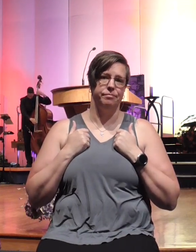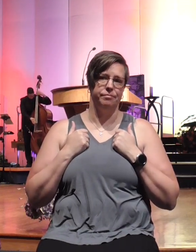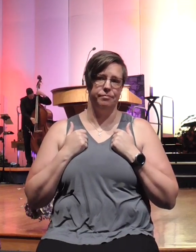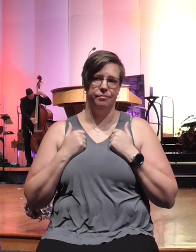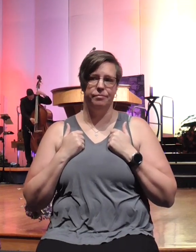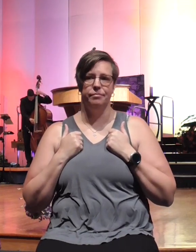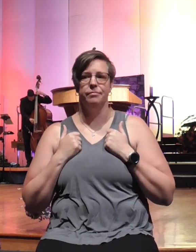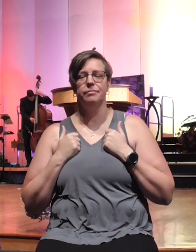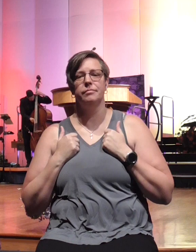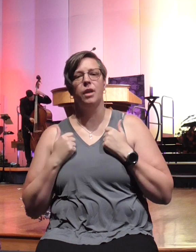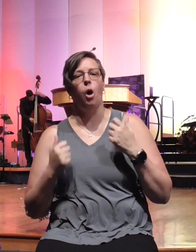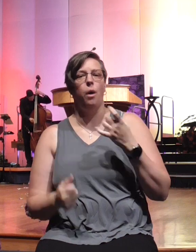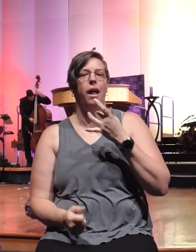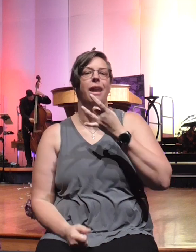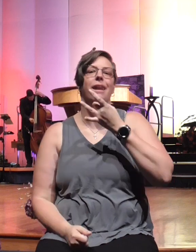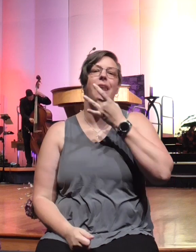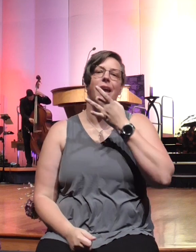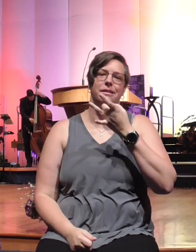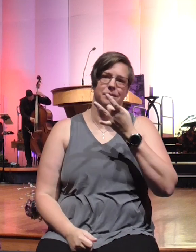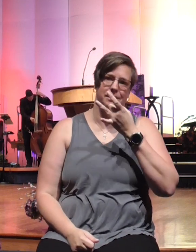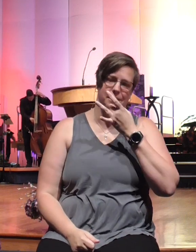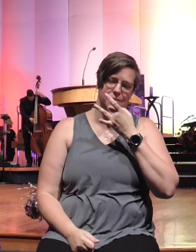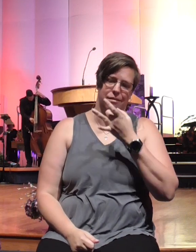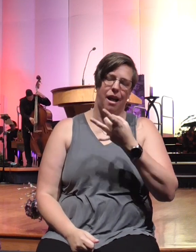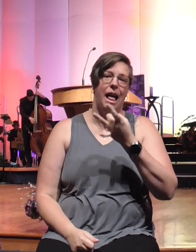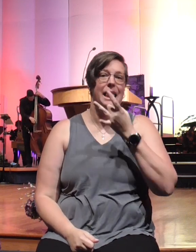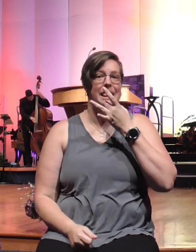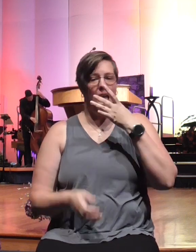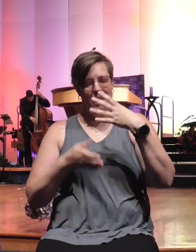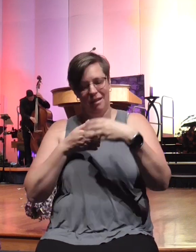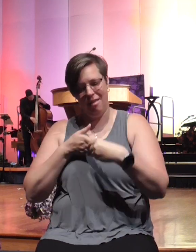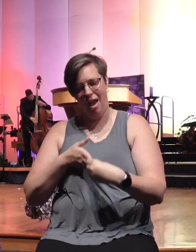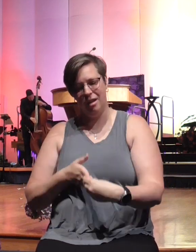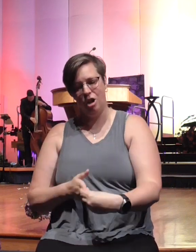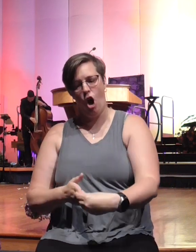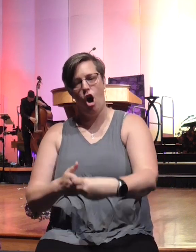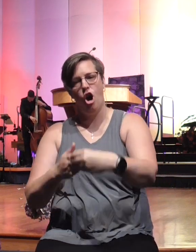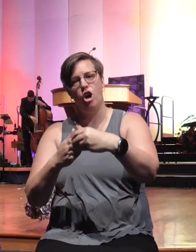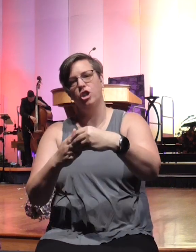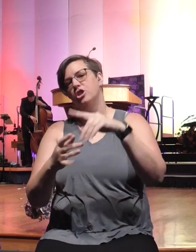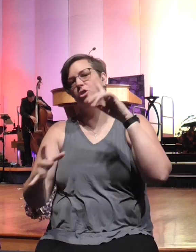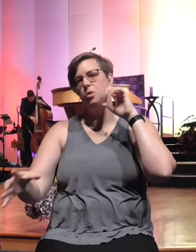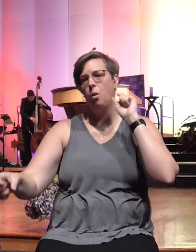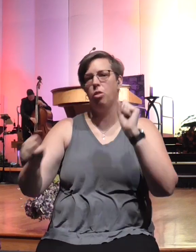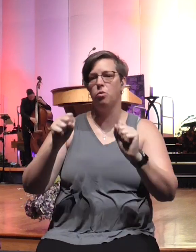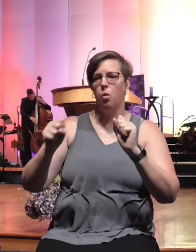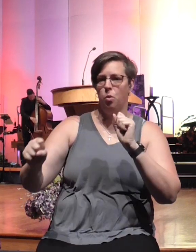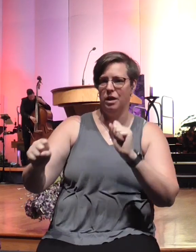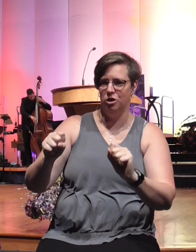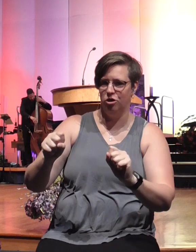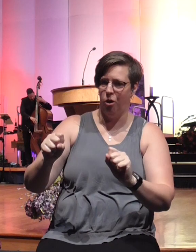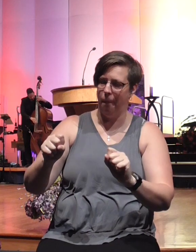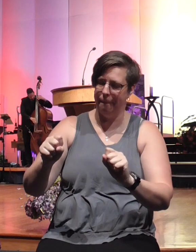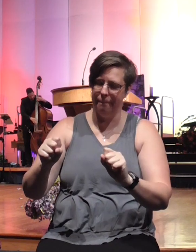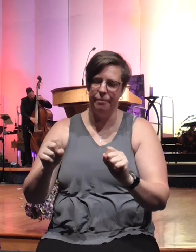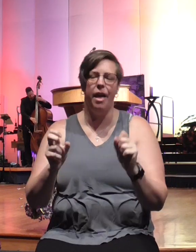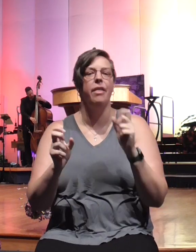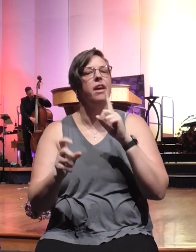a light that guides you through the storm. There is